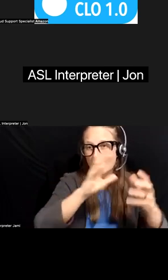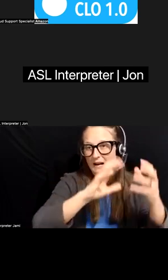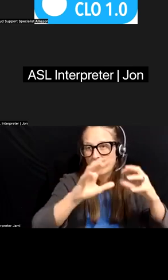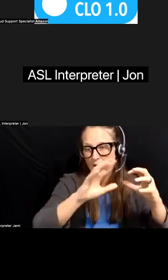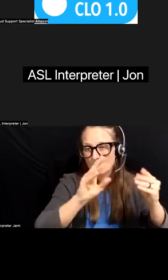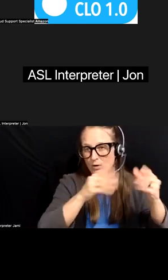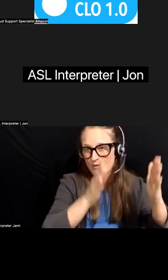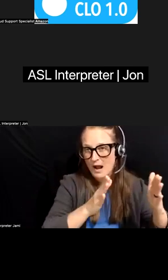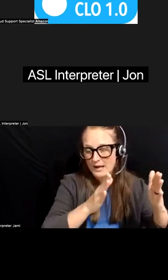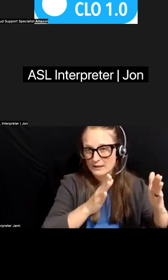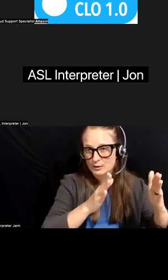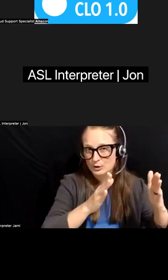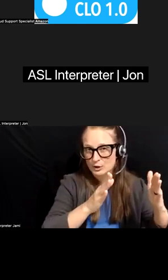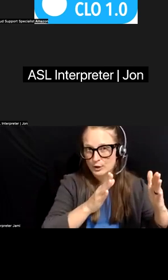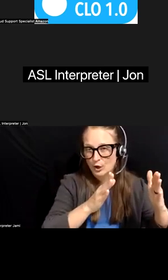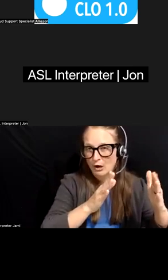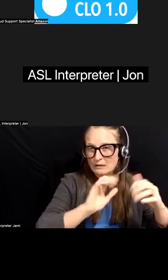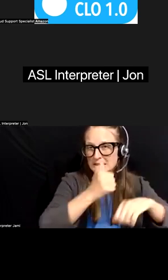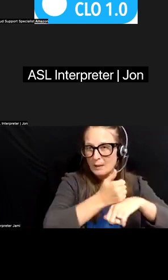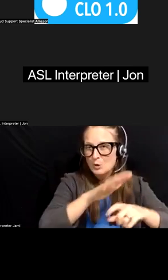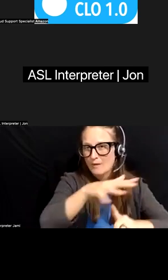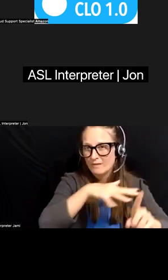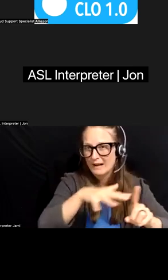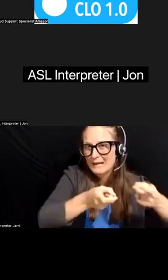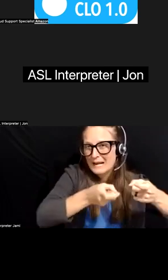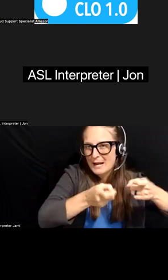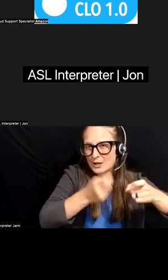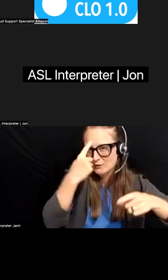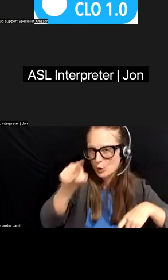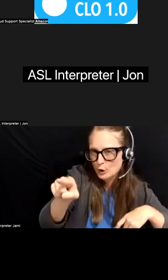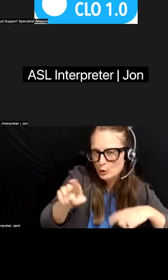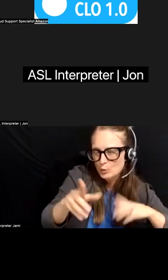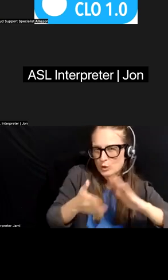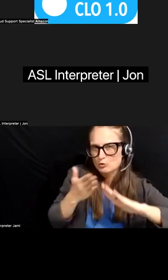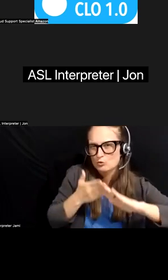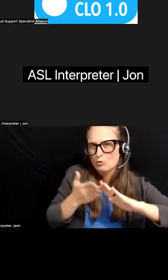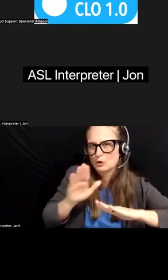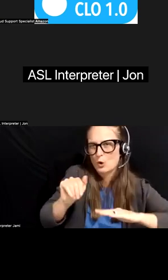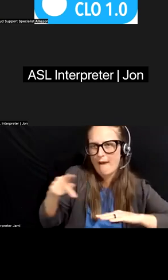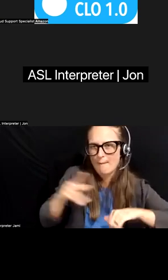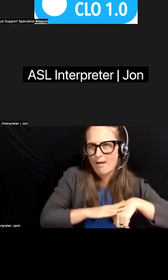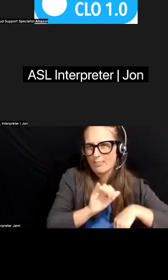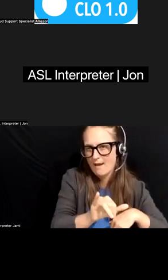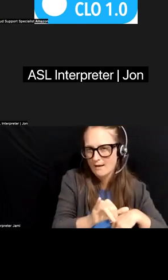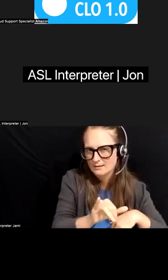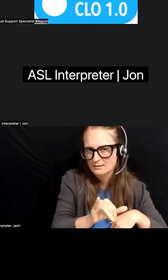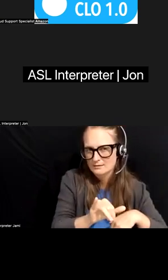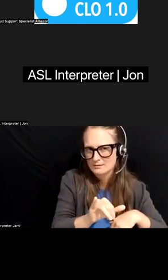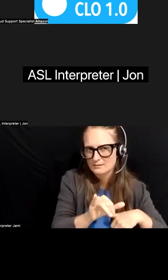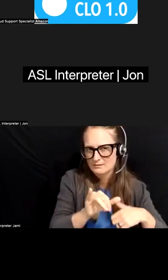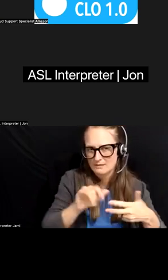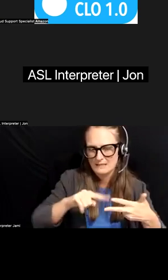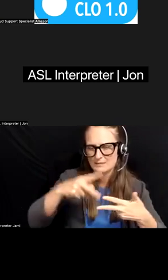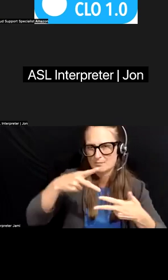provision your environment and manage it for you, and you just run your application on that. So that's the platform